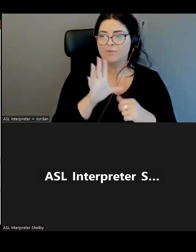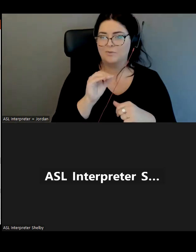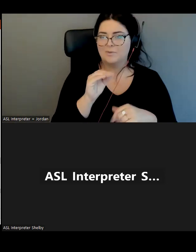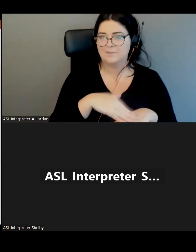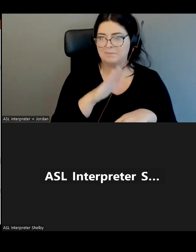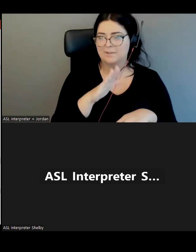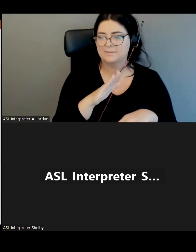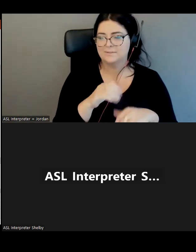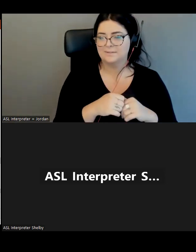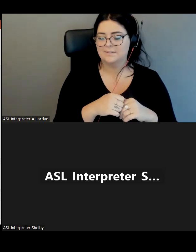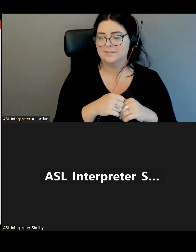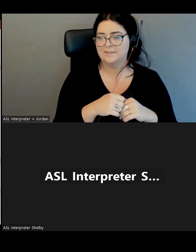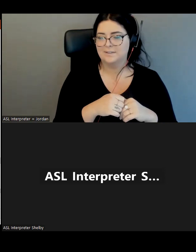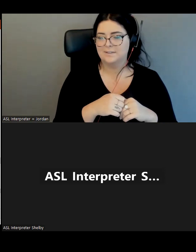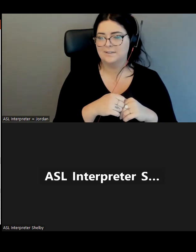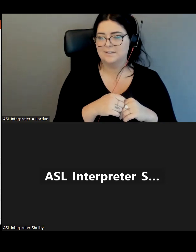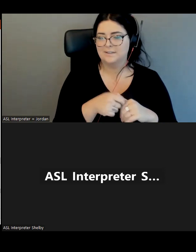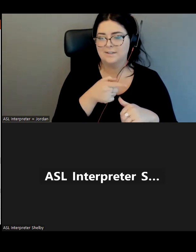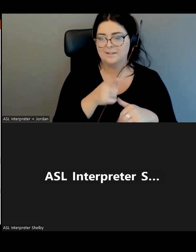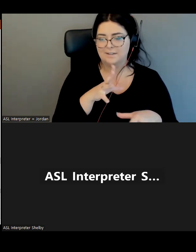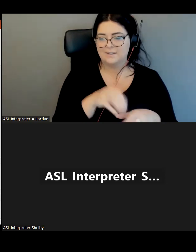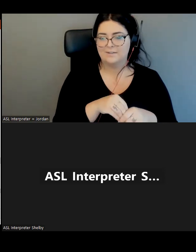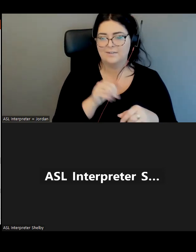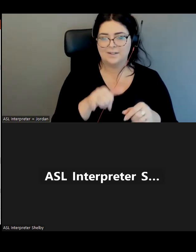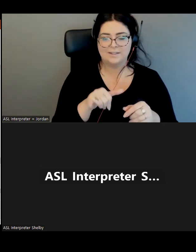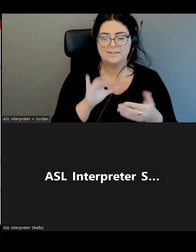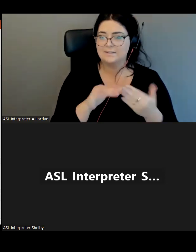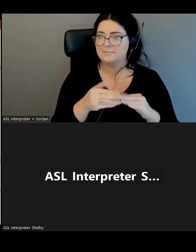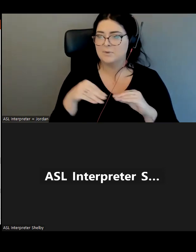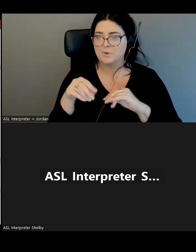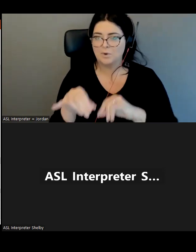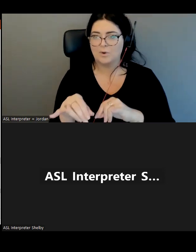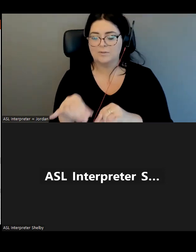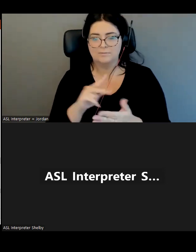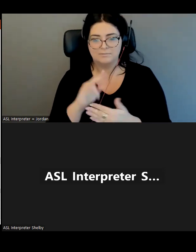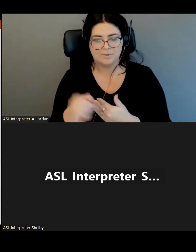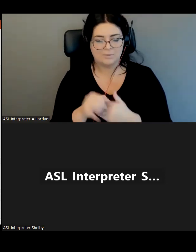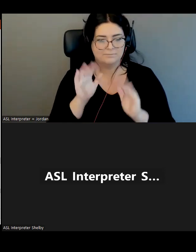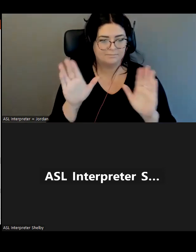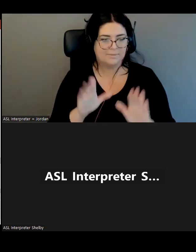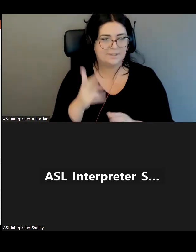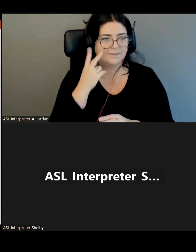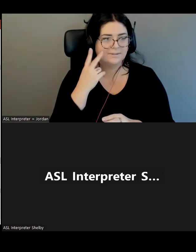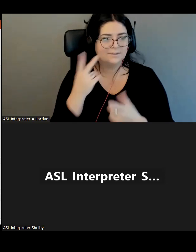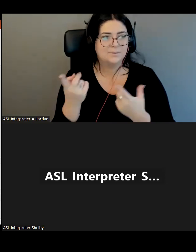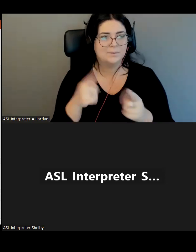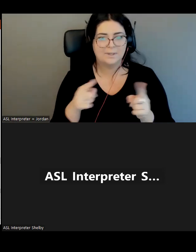and they've been involved with this community garden project, and it's amazing to see what they've done. And